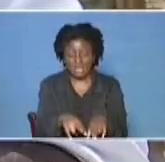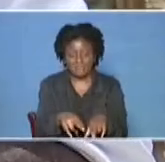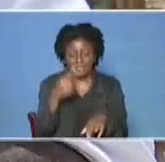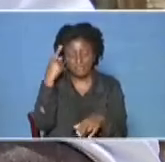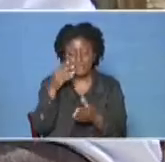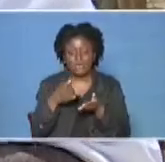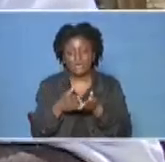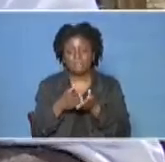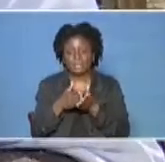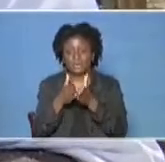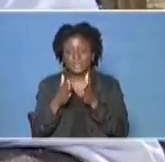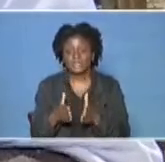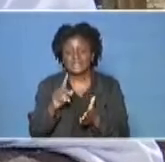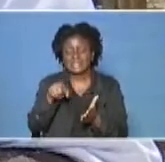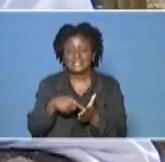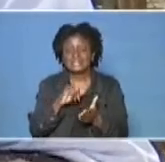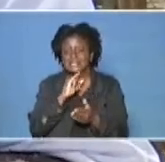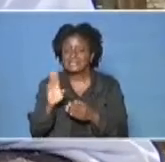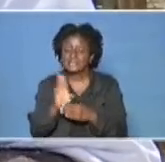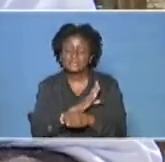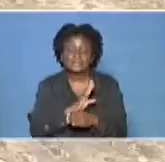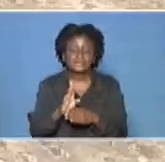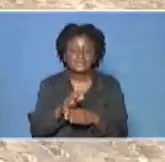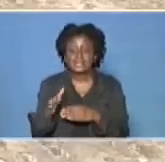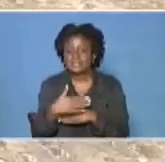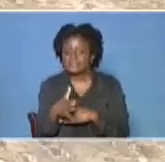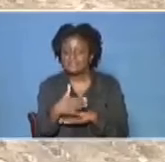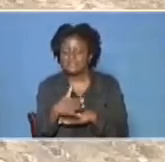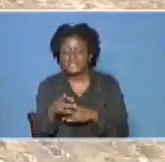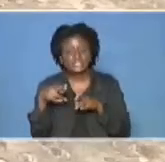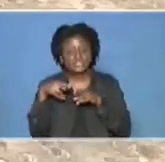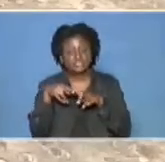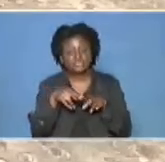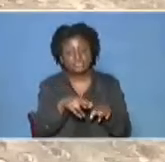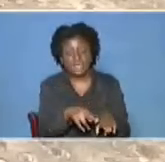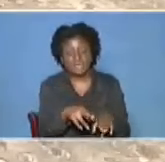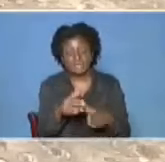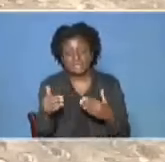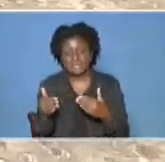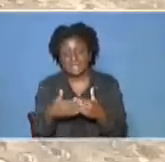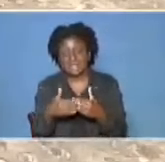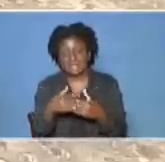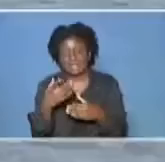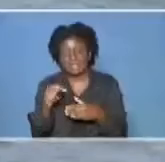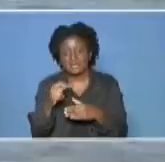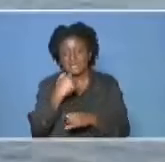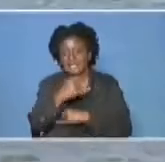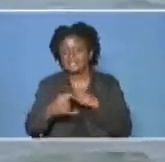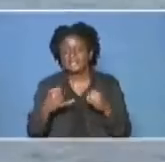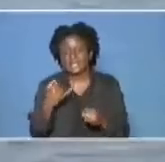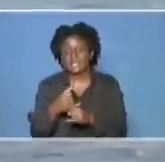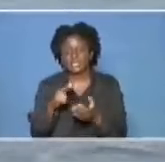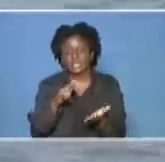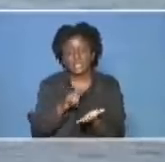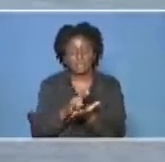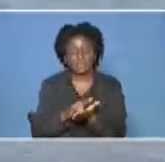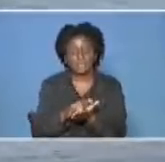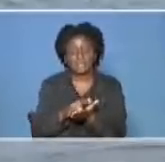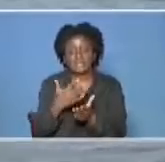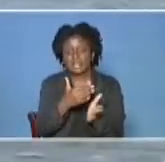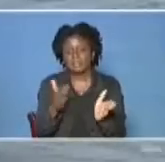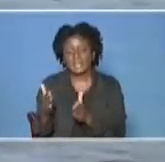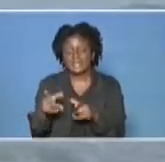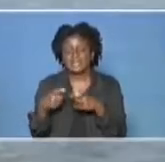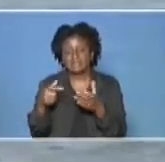boaters. Now, this is a bustling fish ramp near the Inagua International Airport. Officials plan on giving this